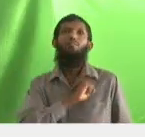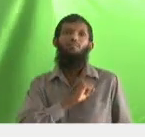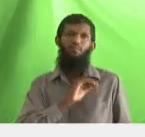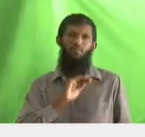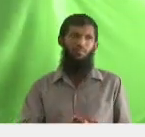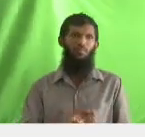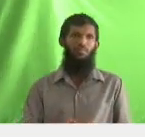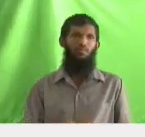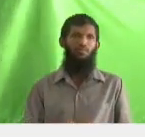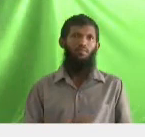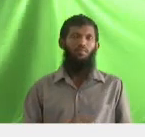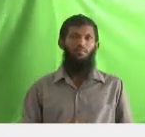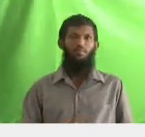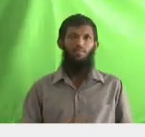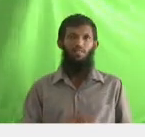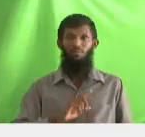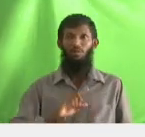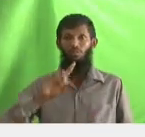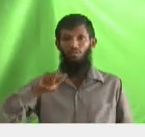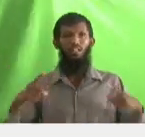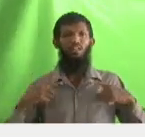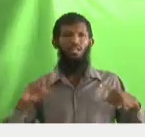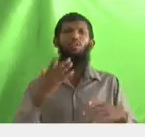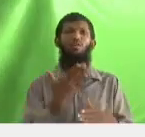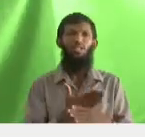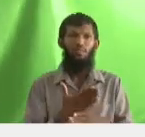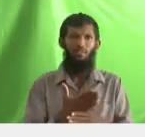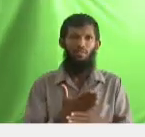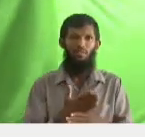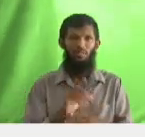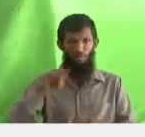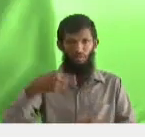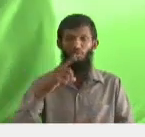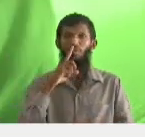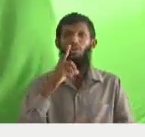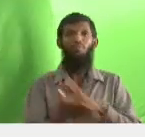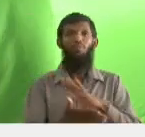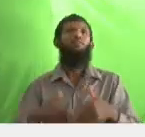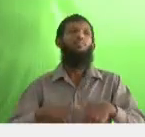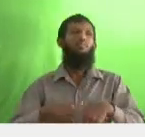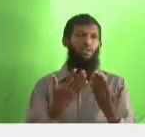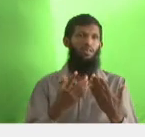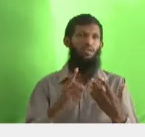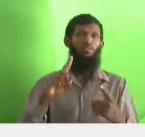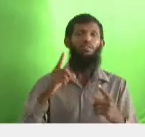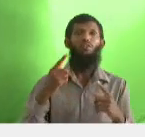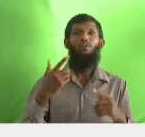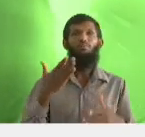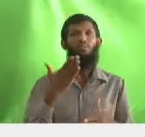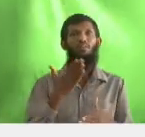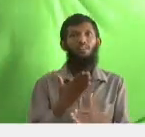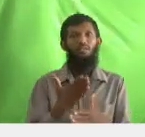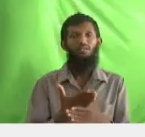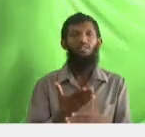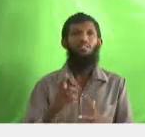you have done in order to prepare for tomorrow, meaning the day that you are going to meet with Allah subhanahu wa ta'ala. Look at what you